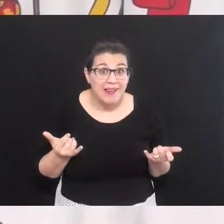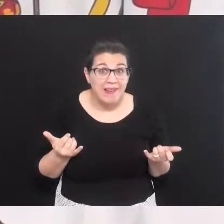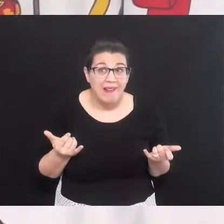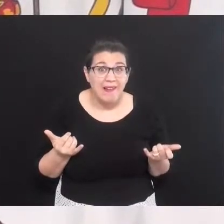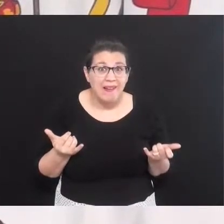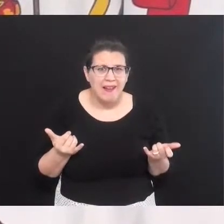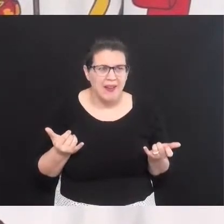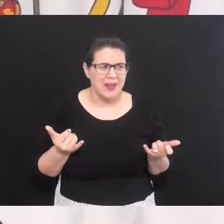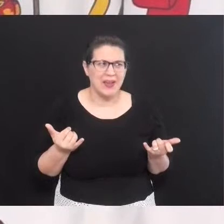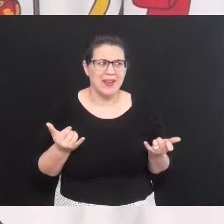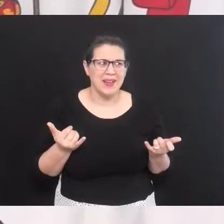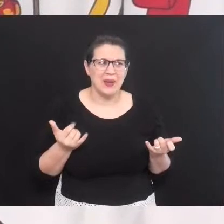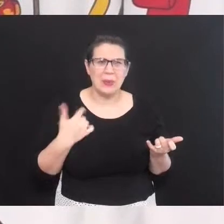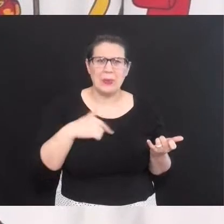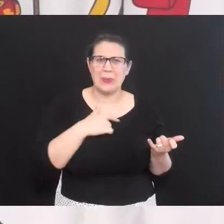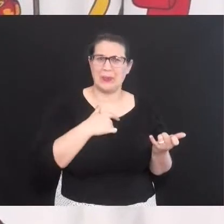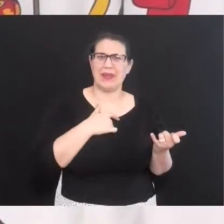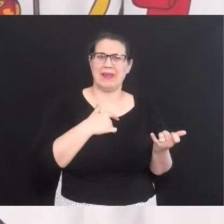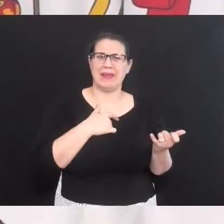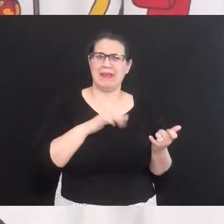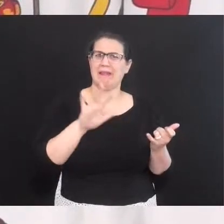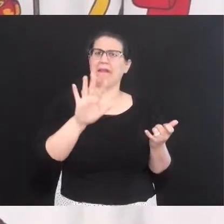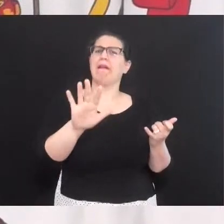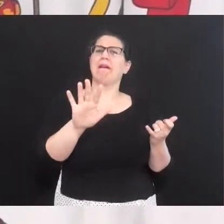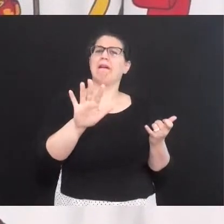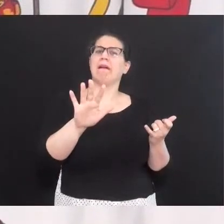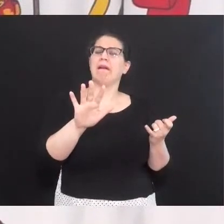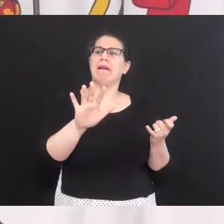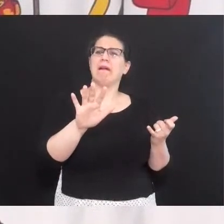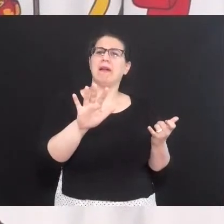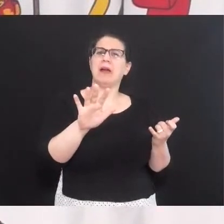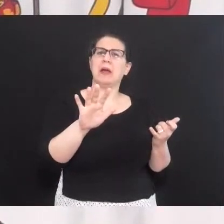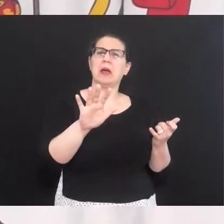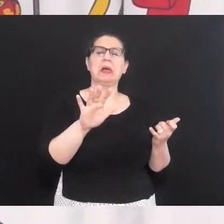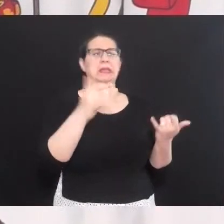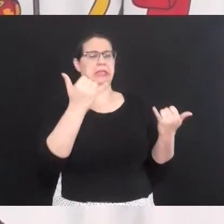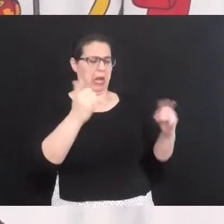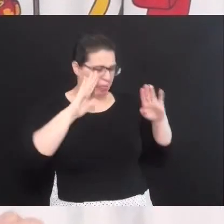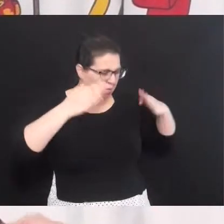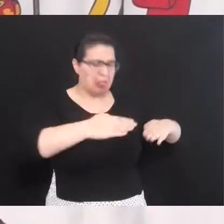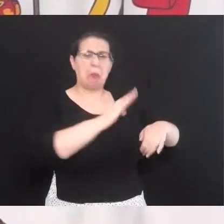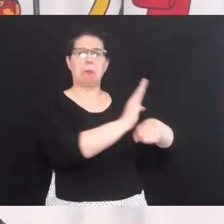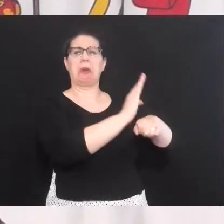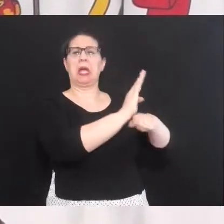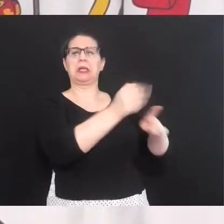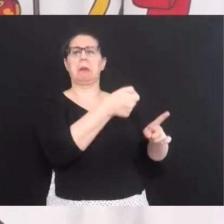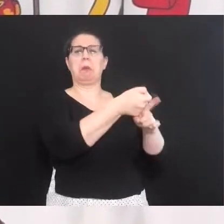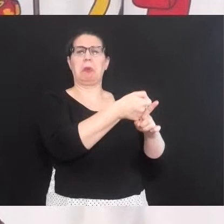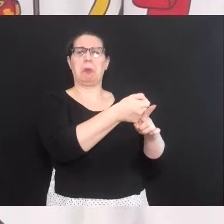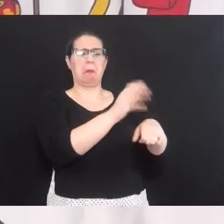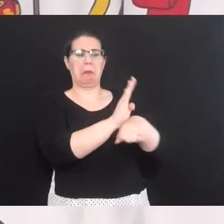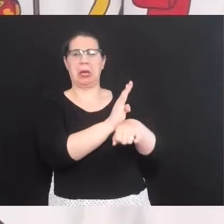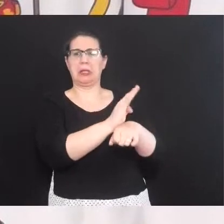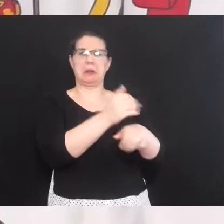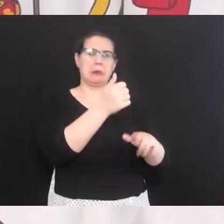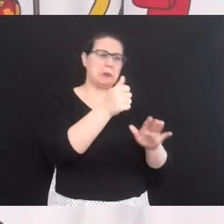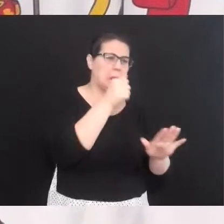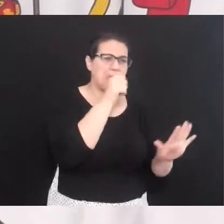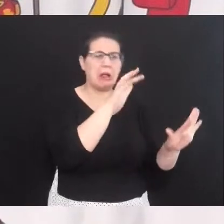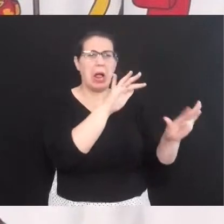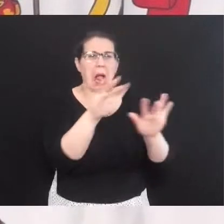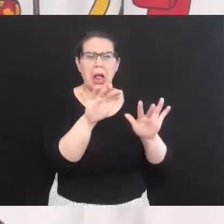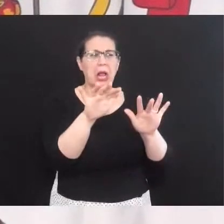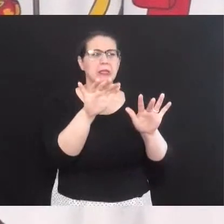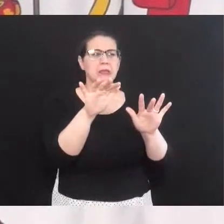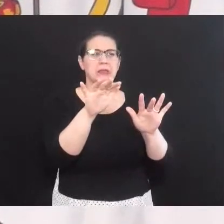for straws, and we'd say, well, let's hit at our businesses, let's hit at our private folks and everything in every way.